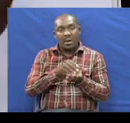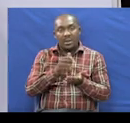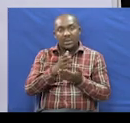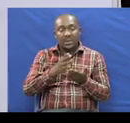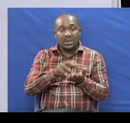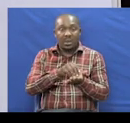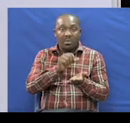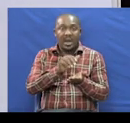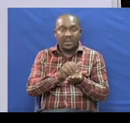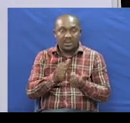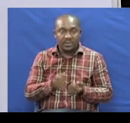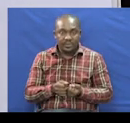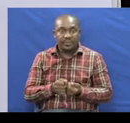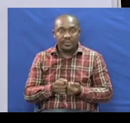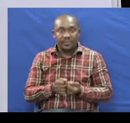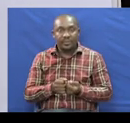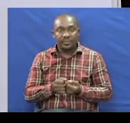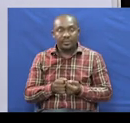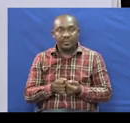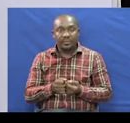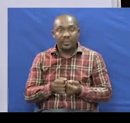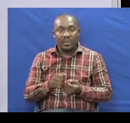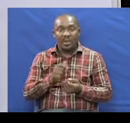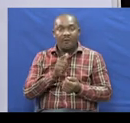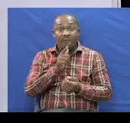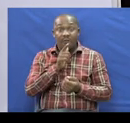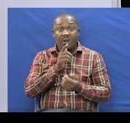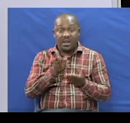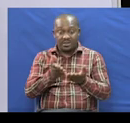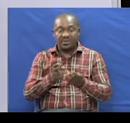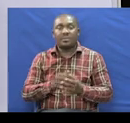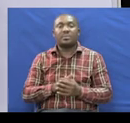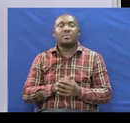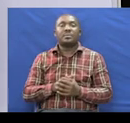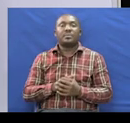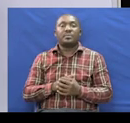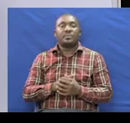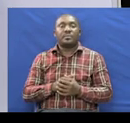some rice for lunch.